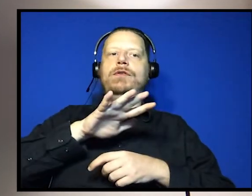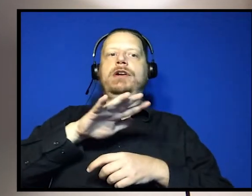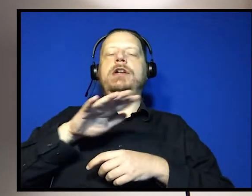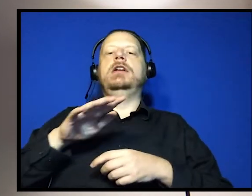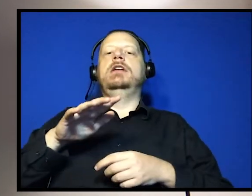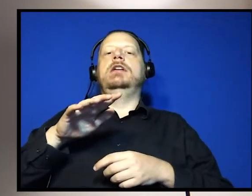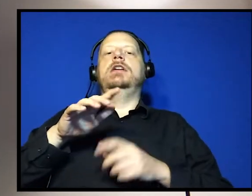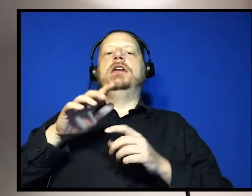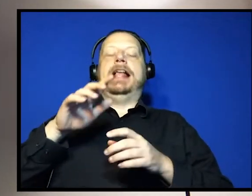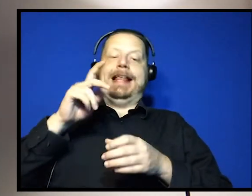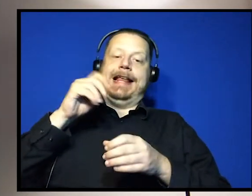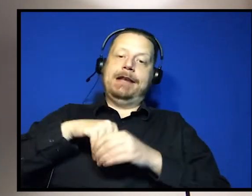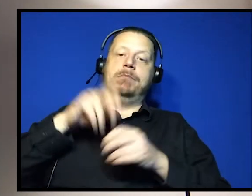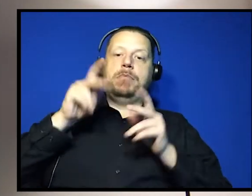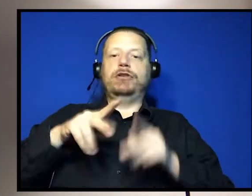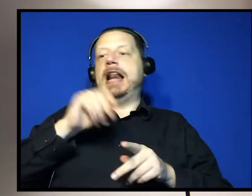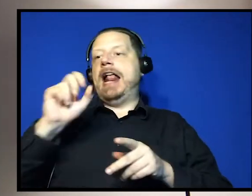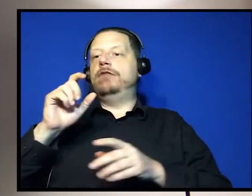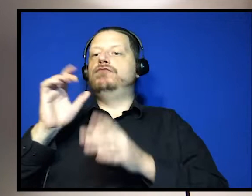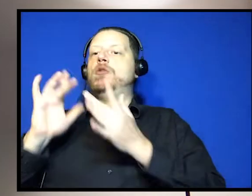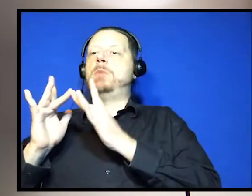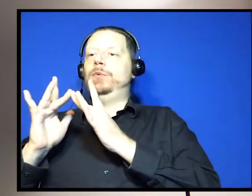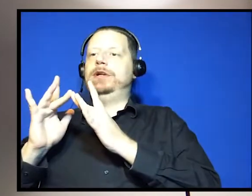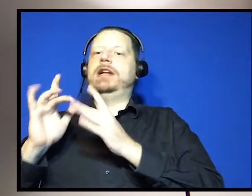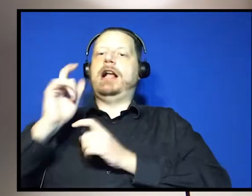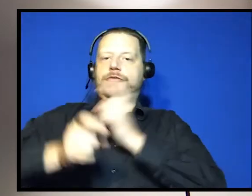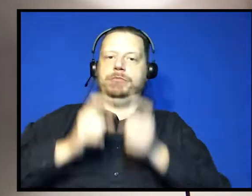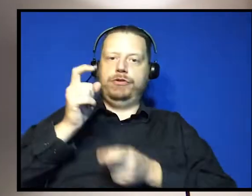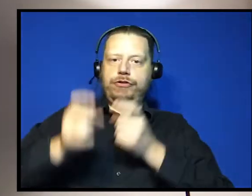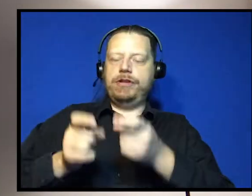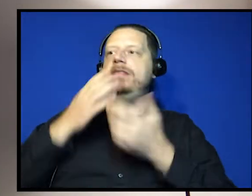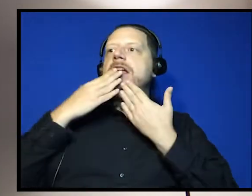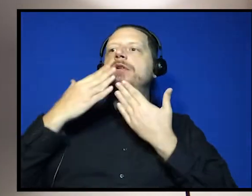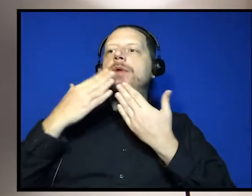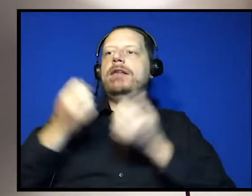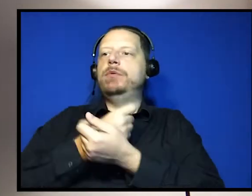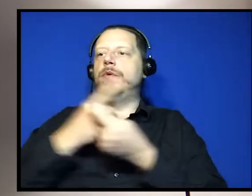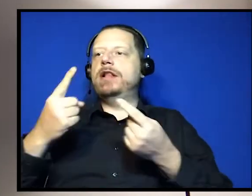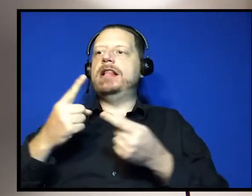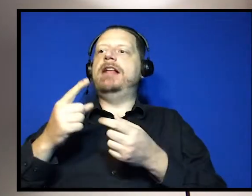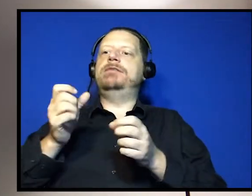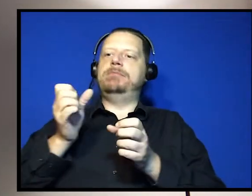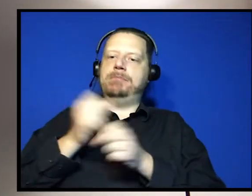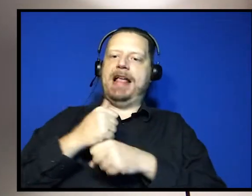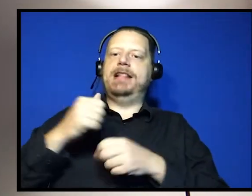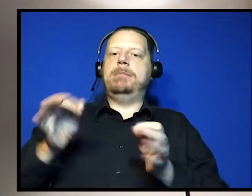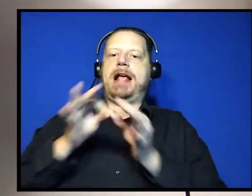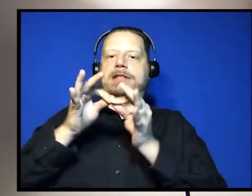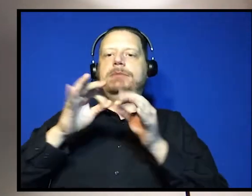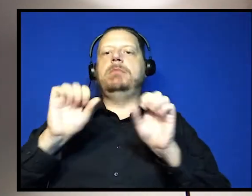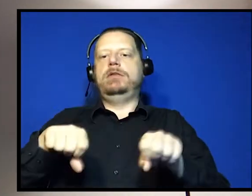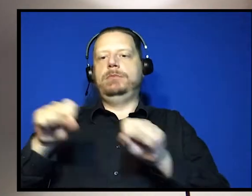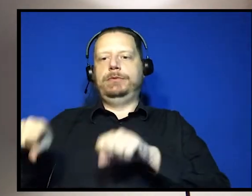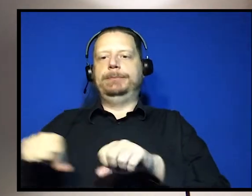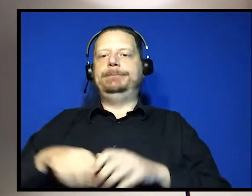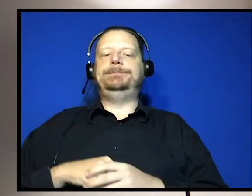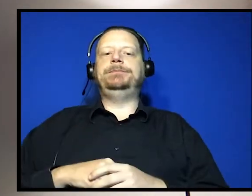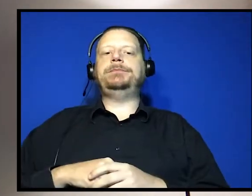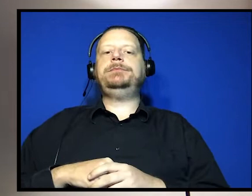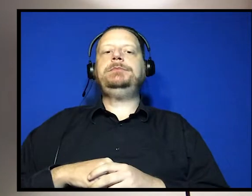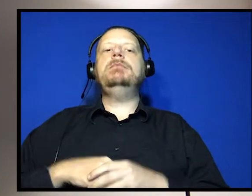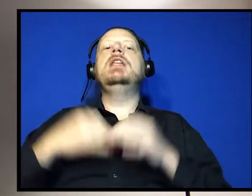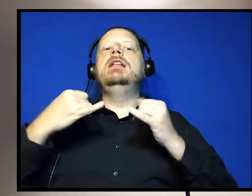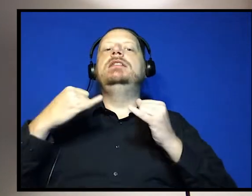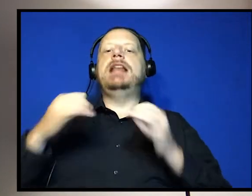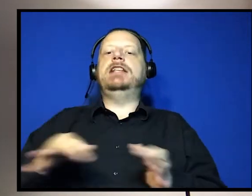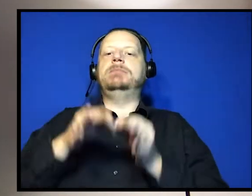in person and remotely. We thank all the individuals who have contributed to making this Mass possible in the credits.